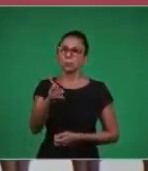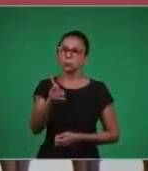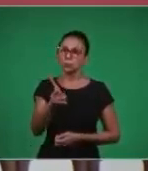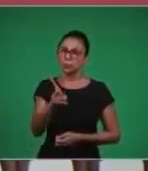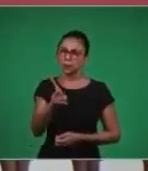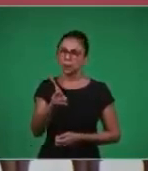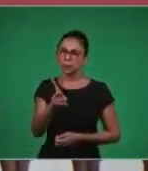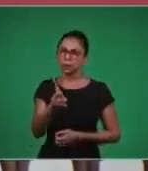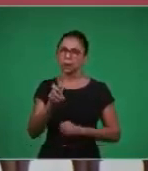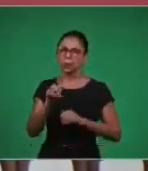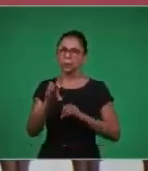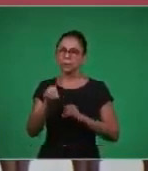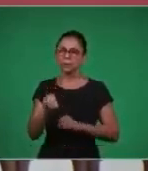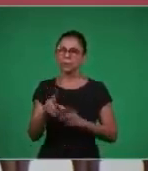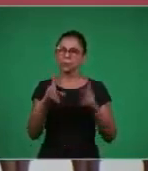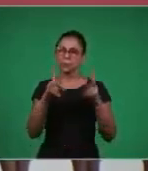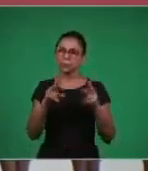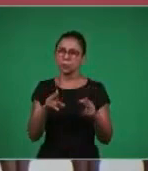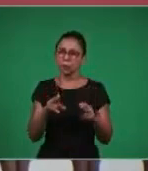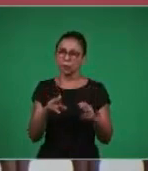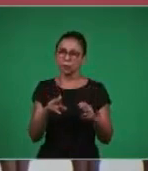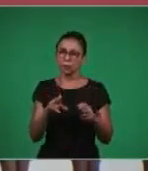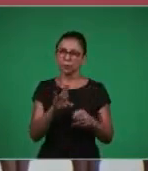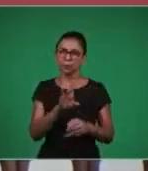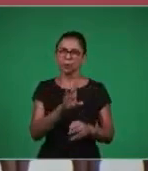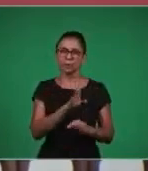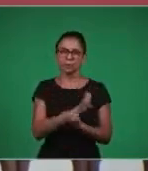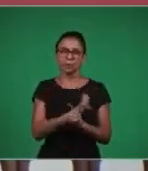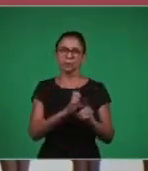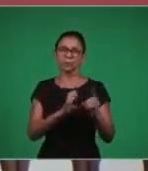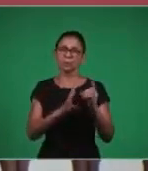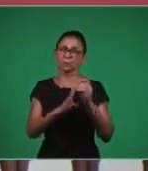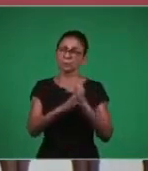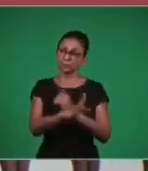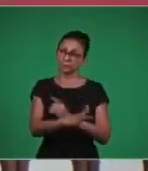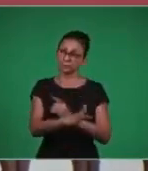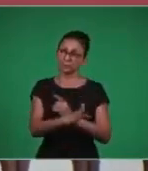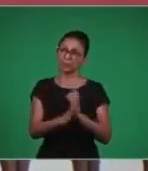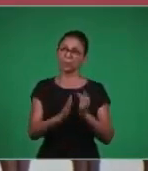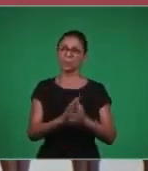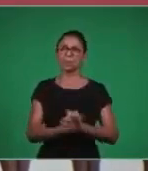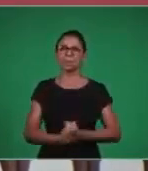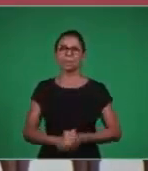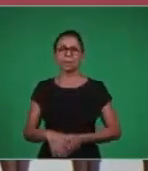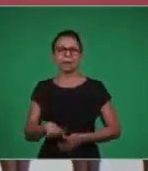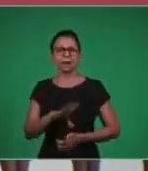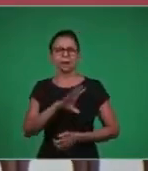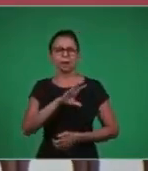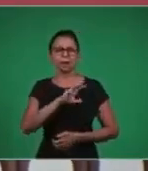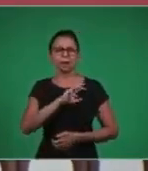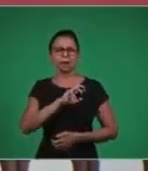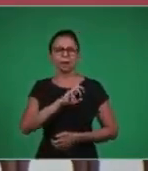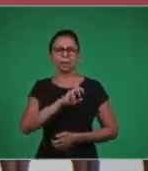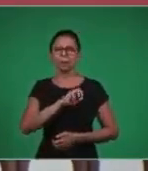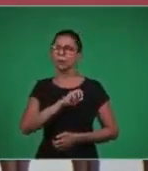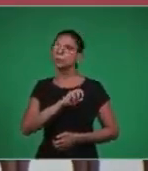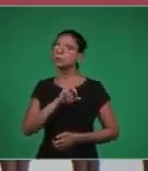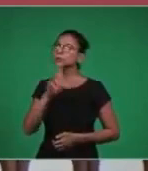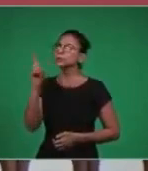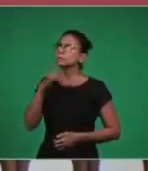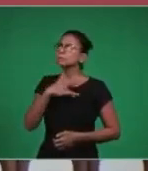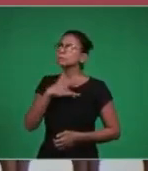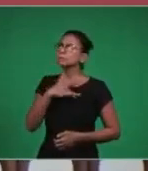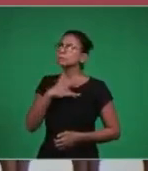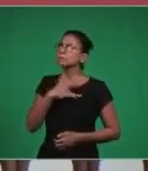started in the Sunday school, what you teachers do today. This love from God, it touched me in a deep